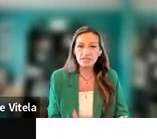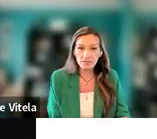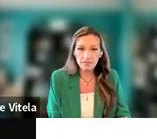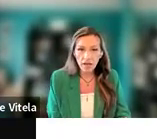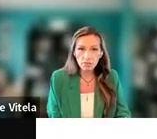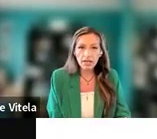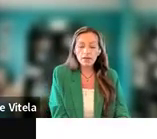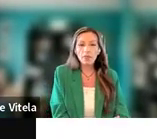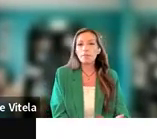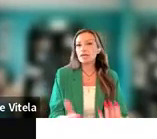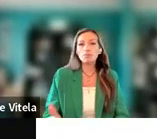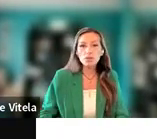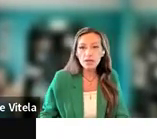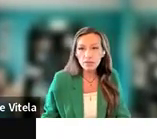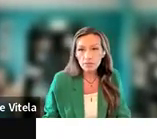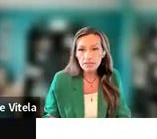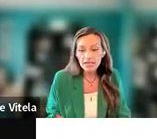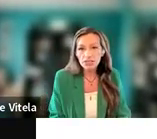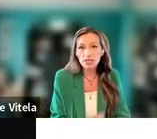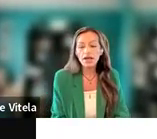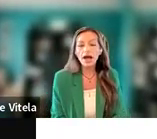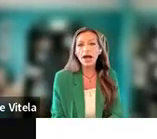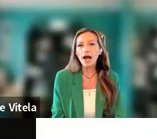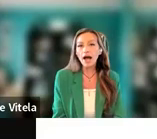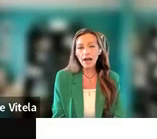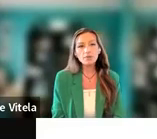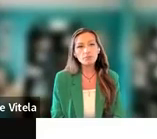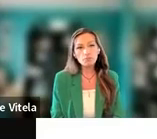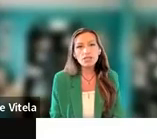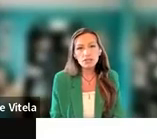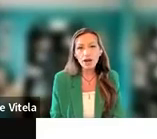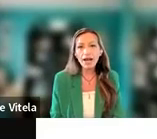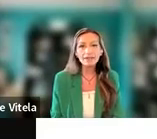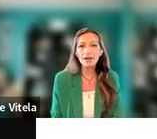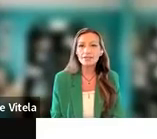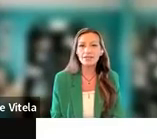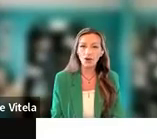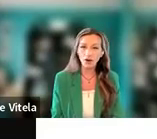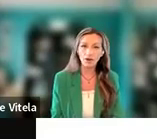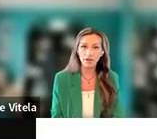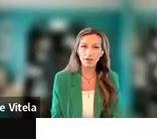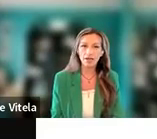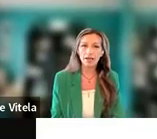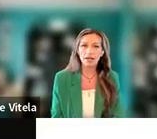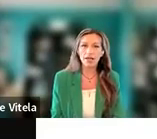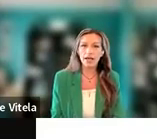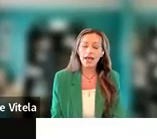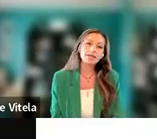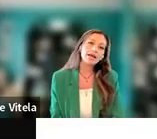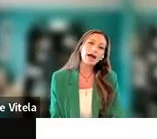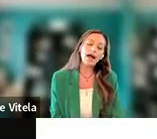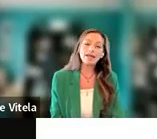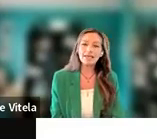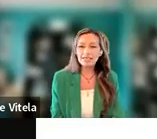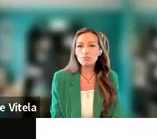my friends and family, my community reputation. I was pretty sure I had lost it all.